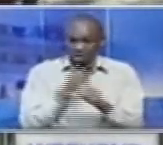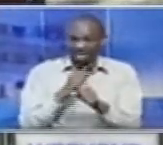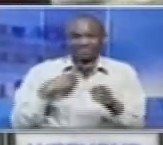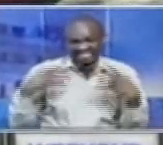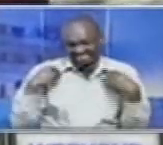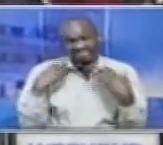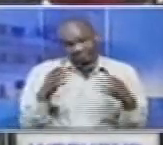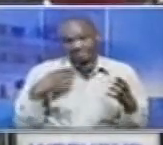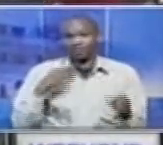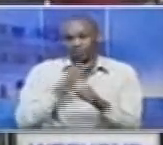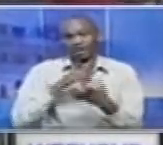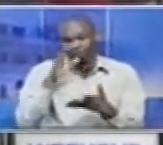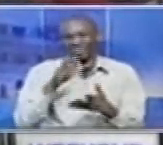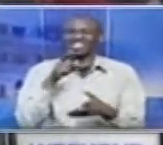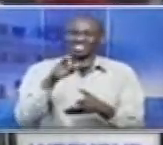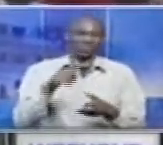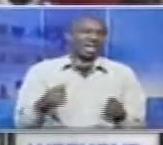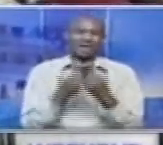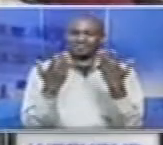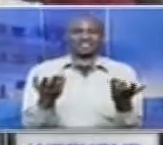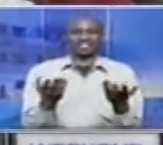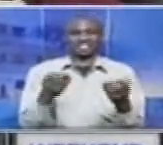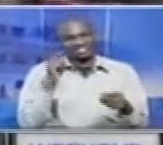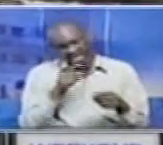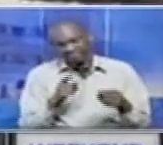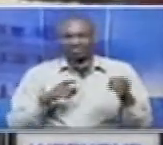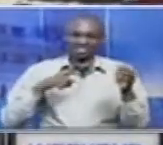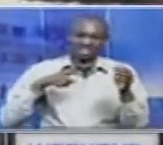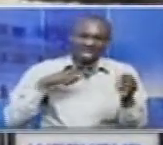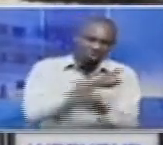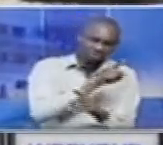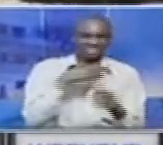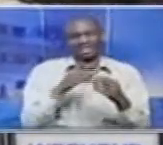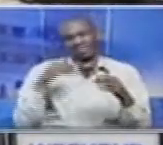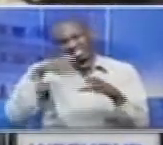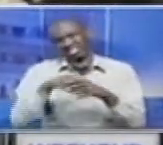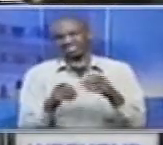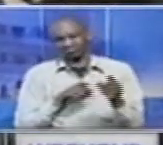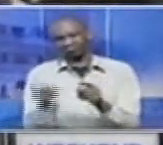exercised in a way. Even though inakuaga, upiga inje, upiga ndani.